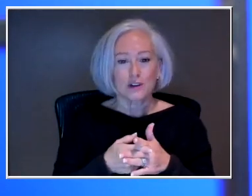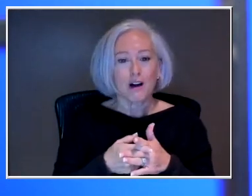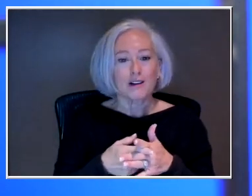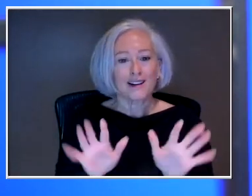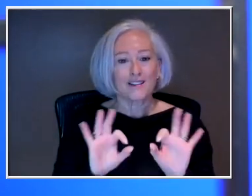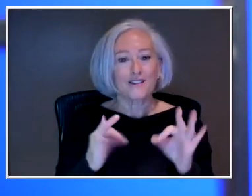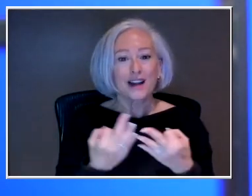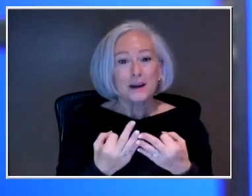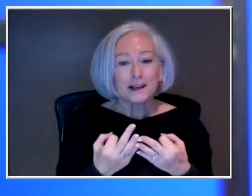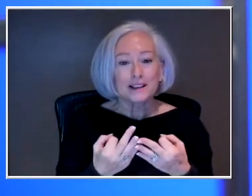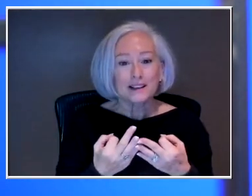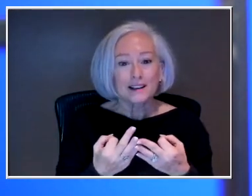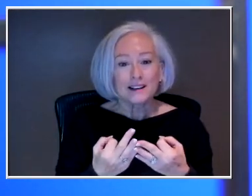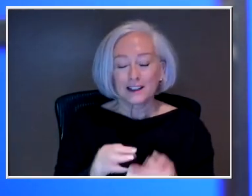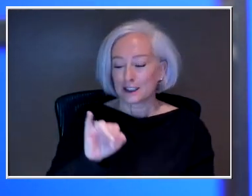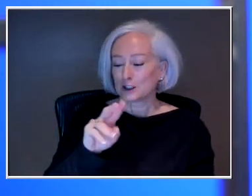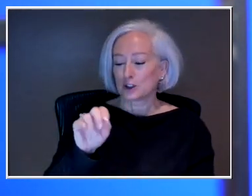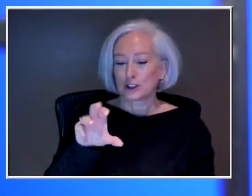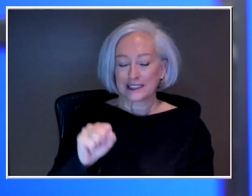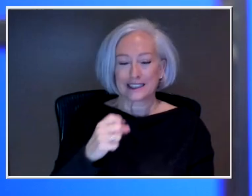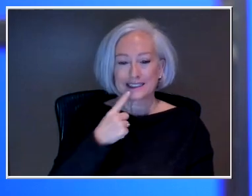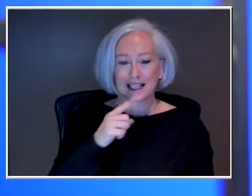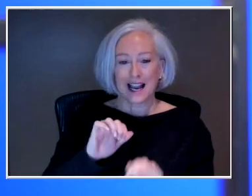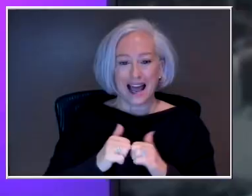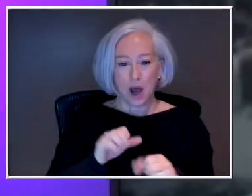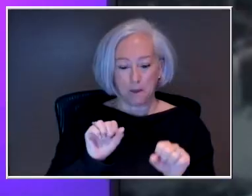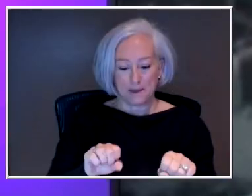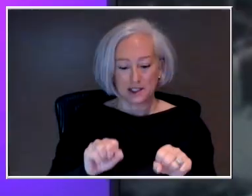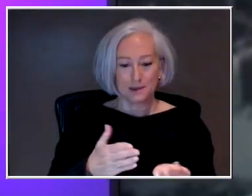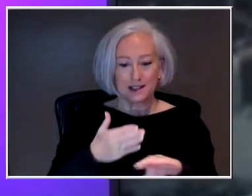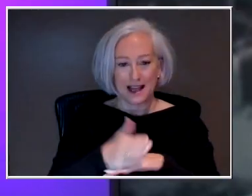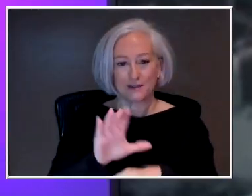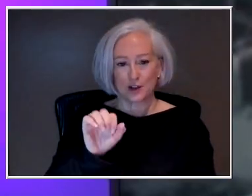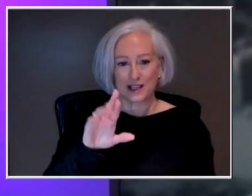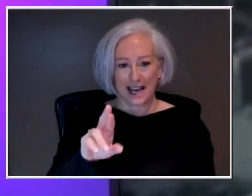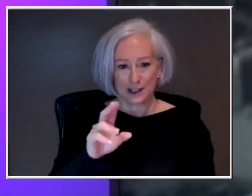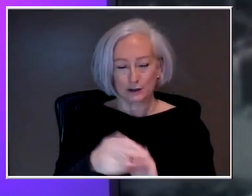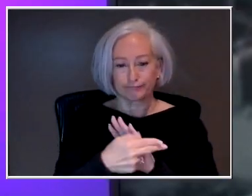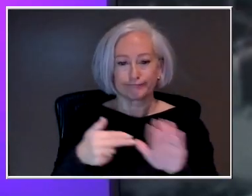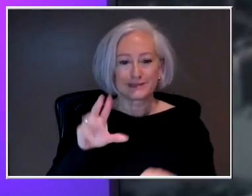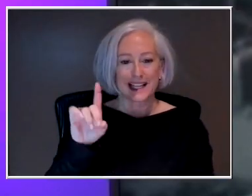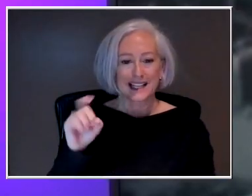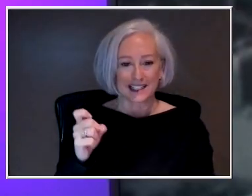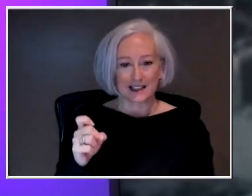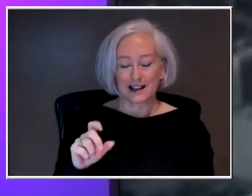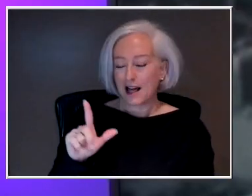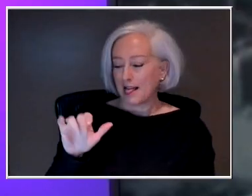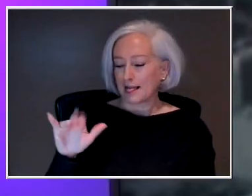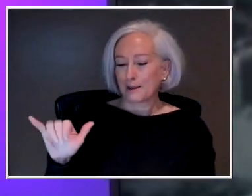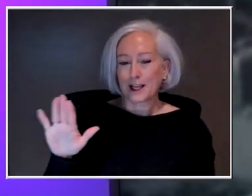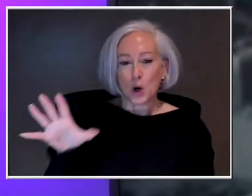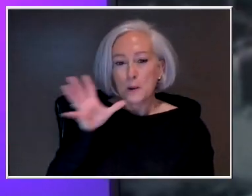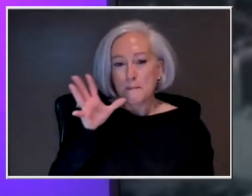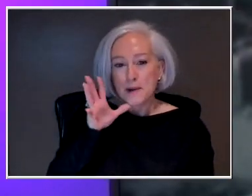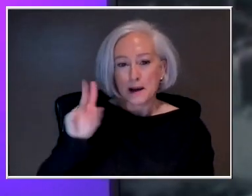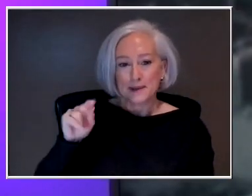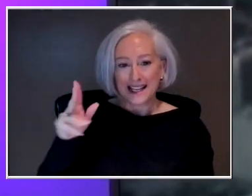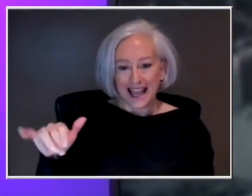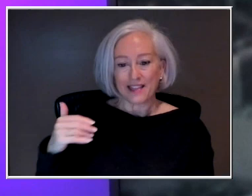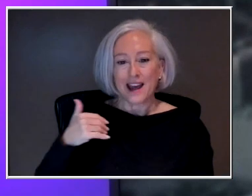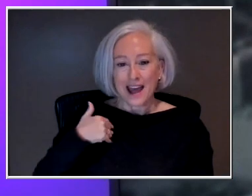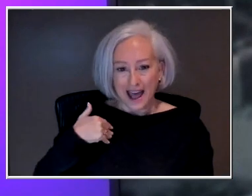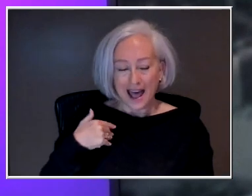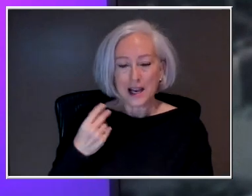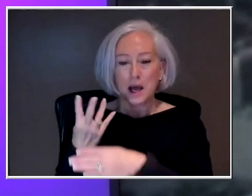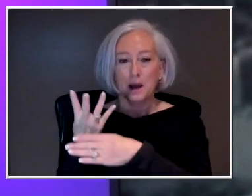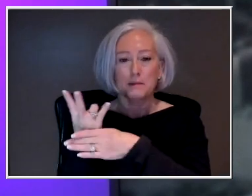still possible even after her cancer diagnosis. Libby's mother, Kathy, knew she had a mutation of the ATM gene